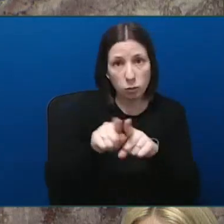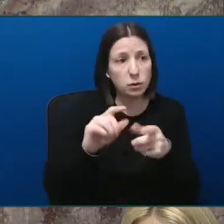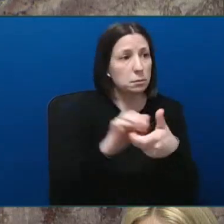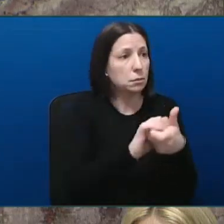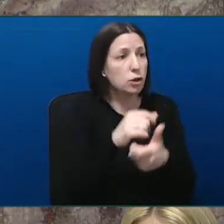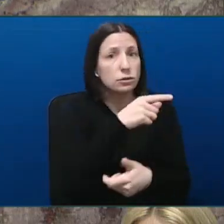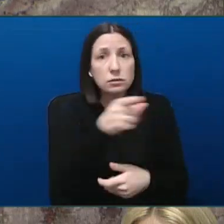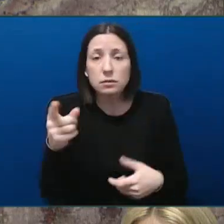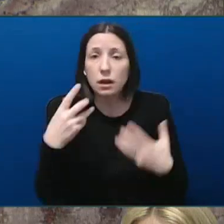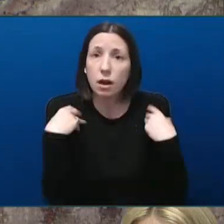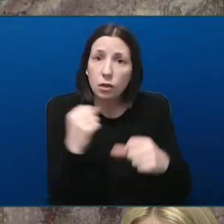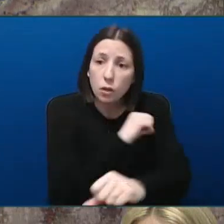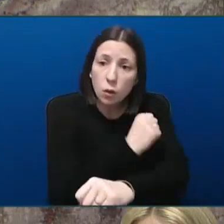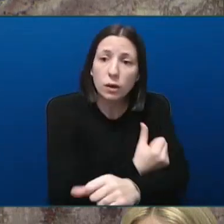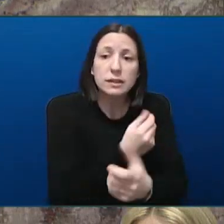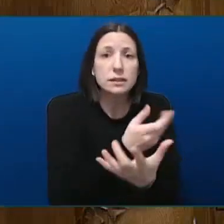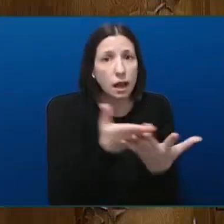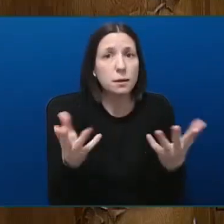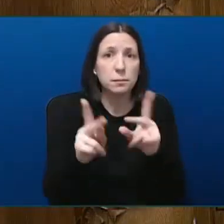frontline providers.